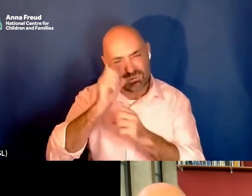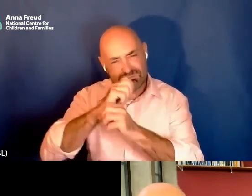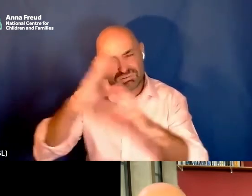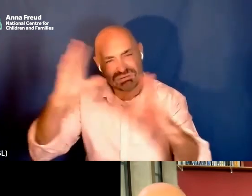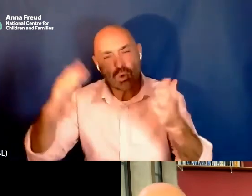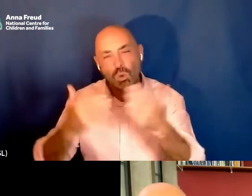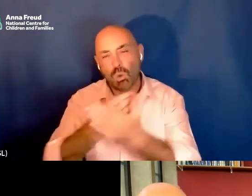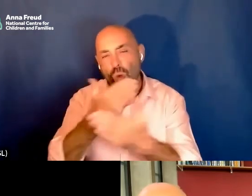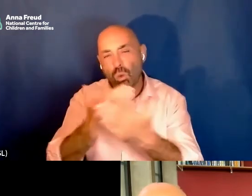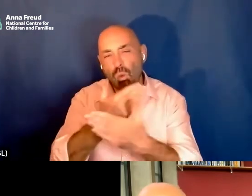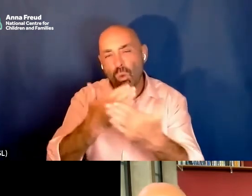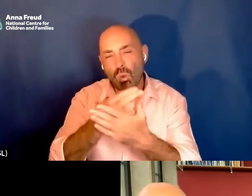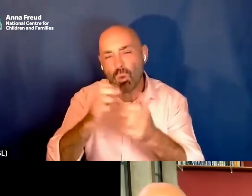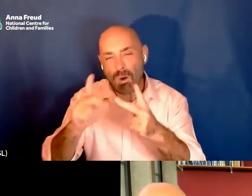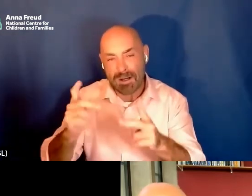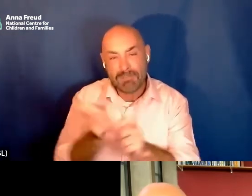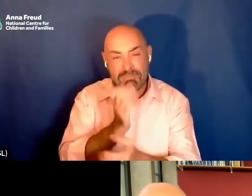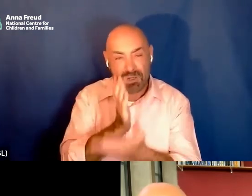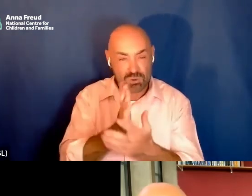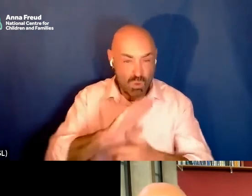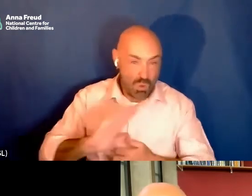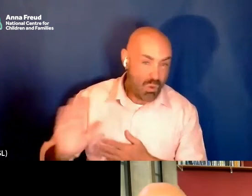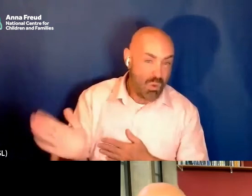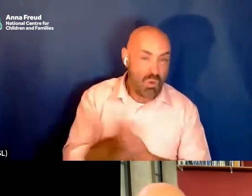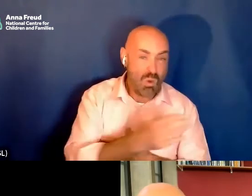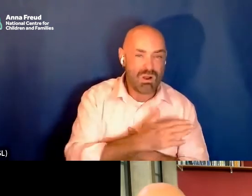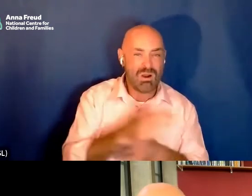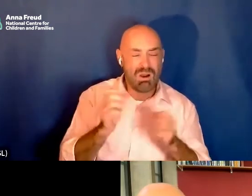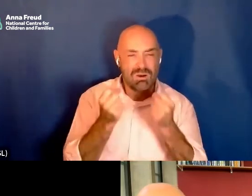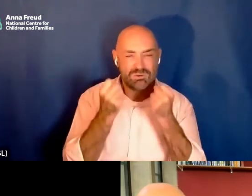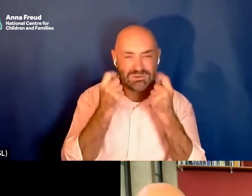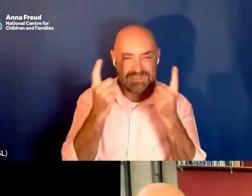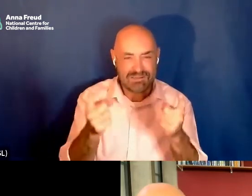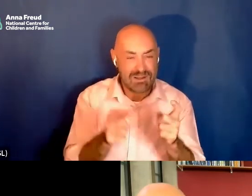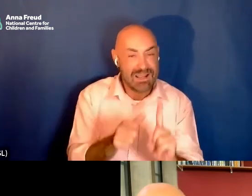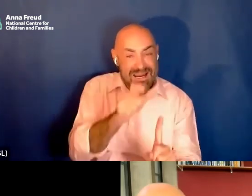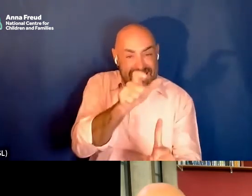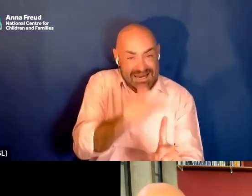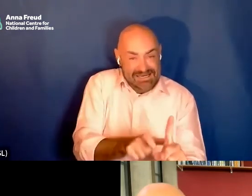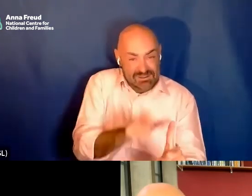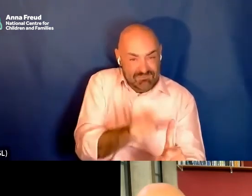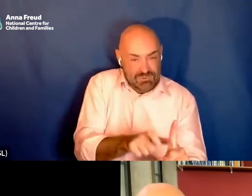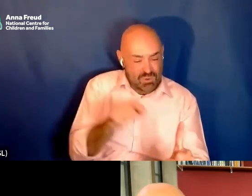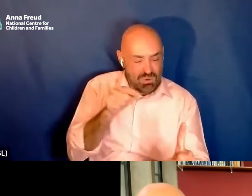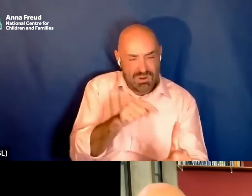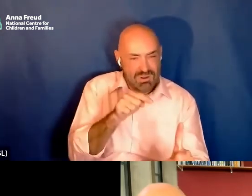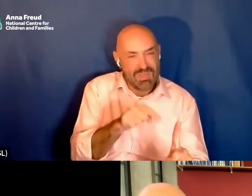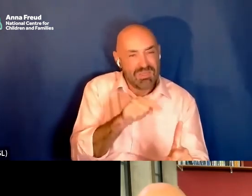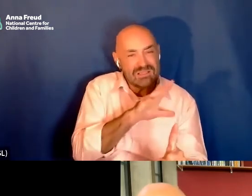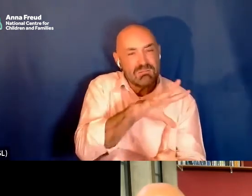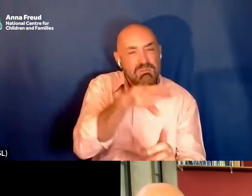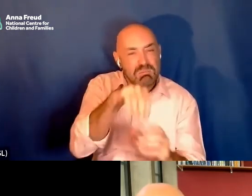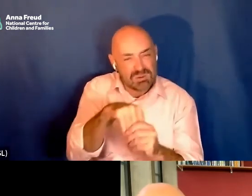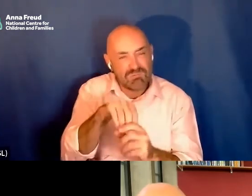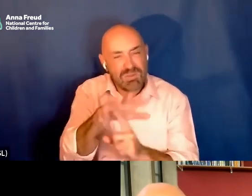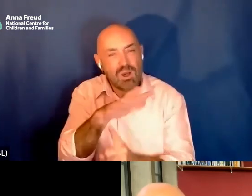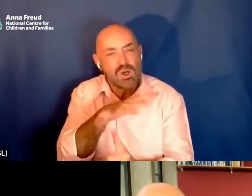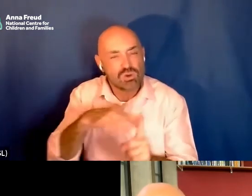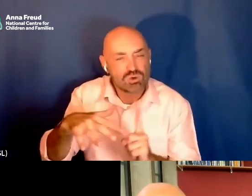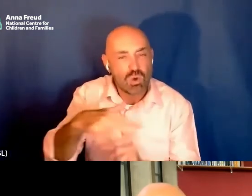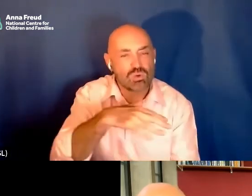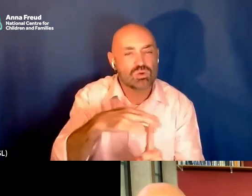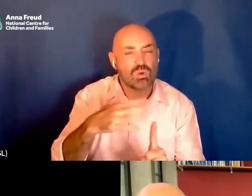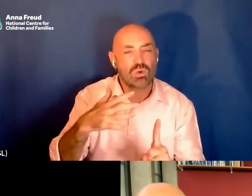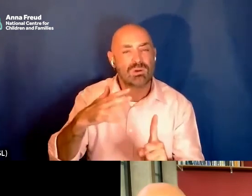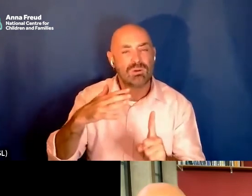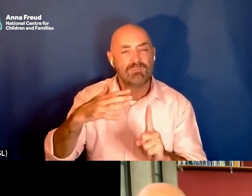that ensures that we understand that the health of an individual is part of their social and environmental health,